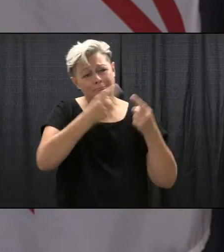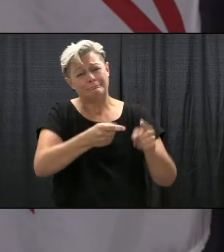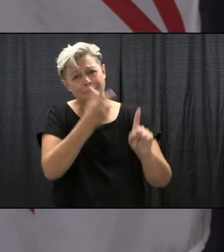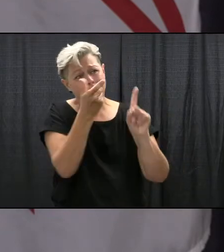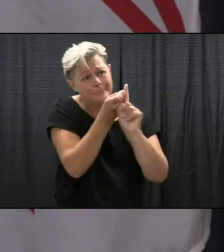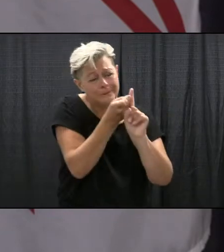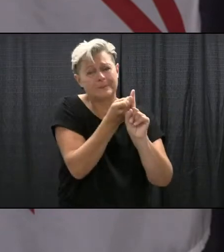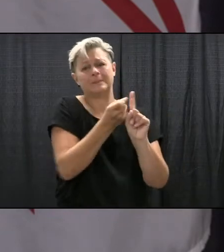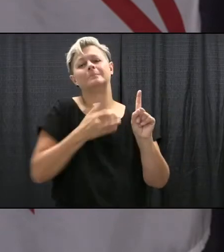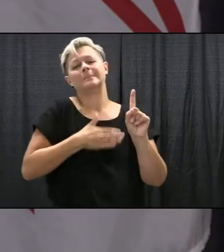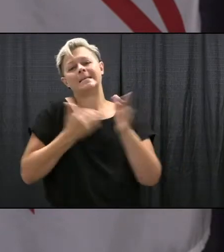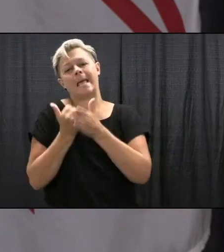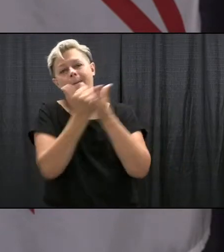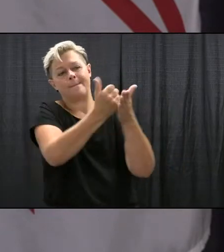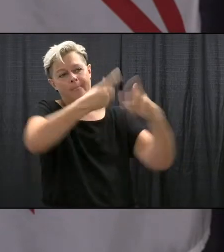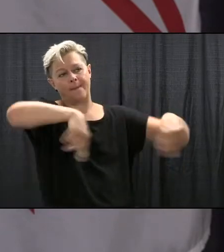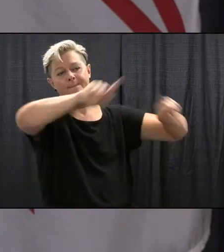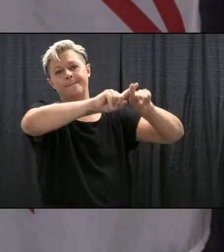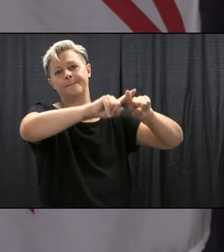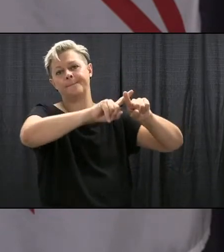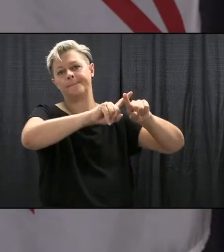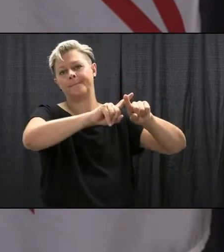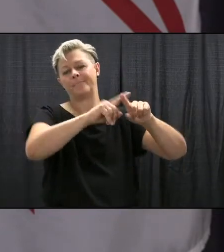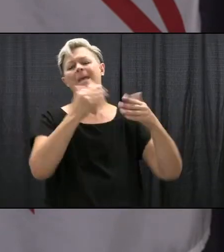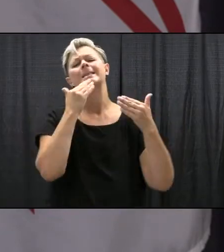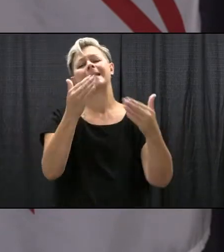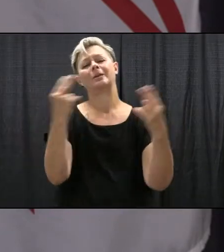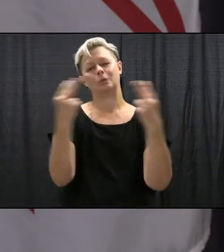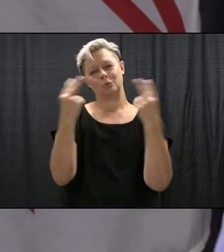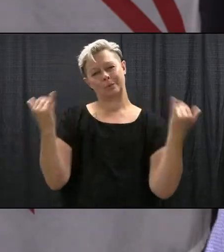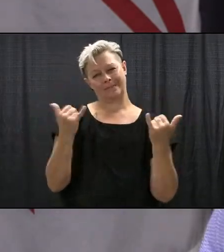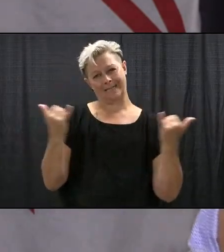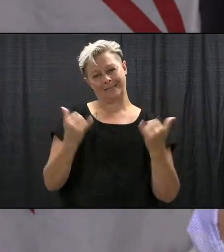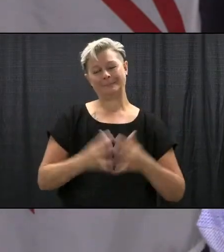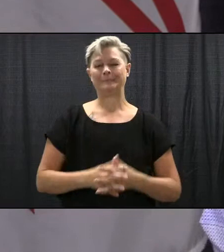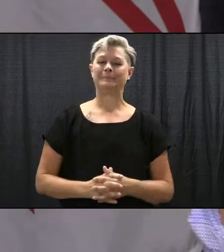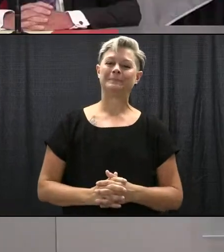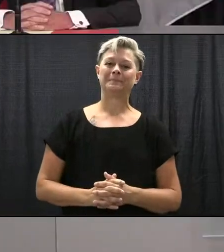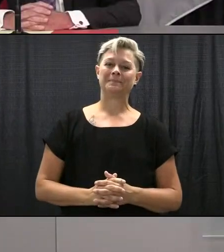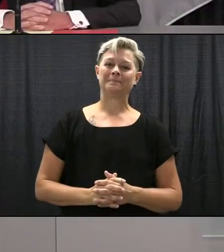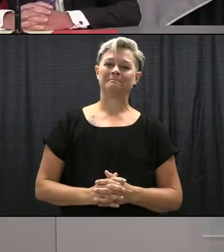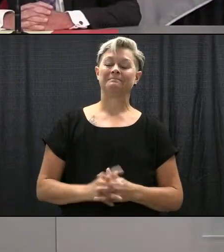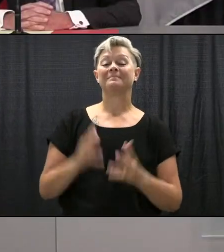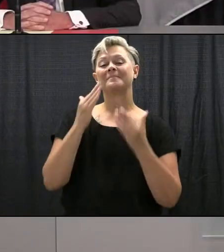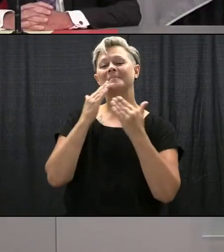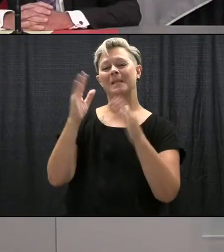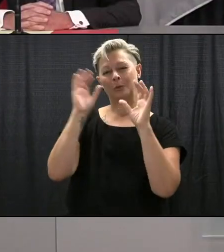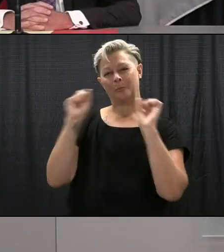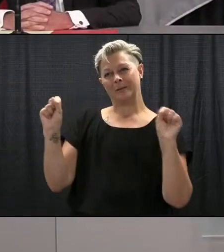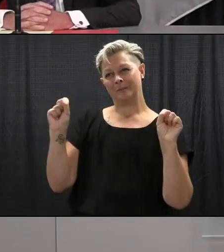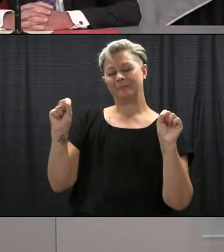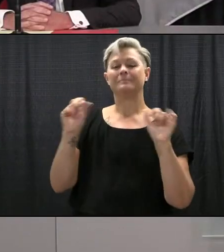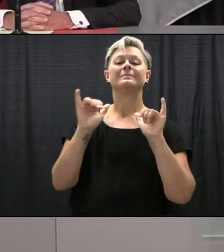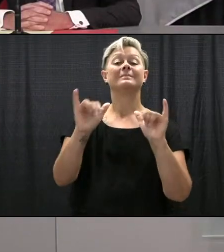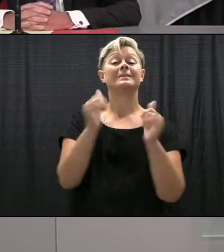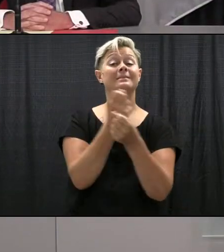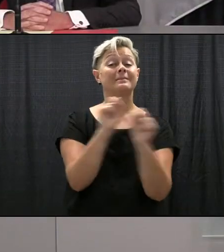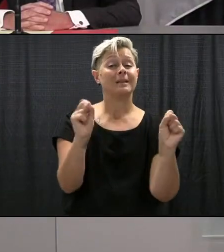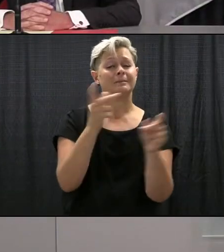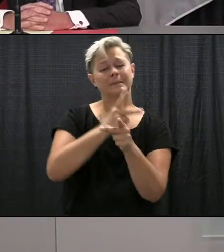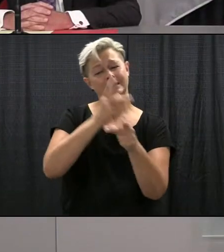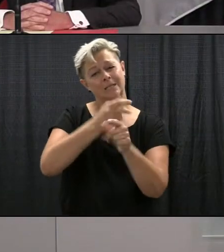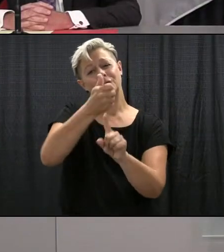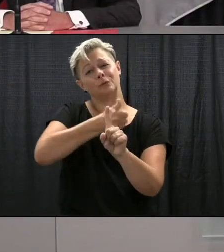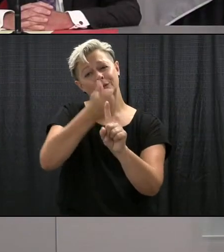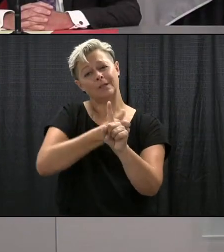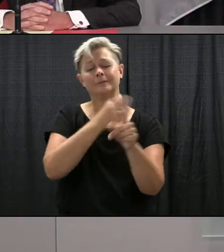through all the steps that we need to get back to a normal life. So thank you very much for joining. Thank you, Premier. Stay safe, everyone. Take care of